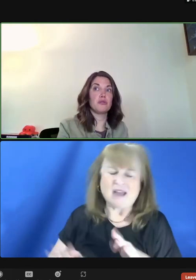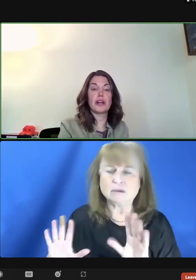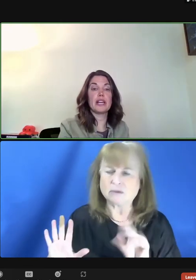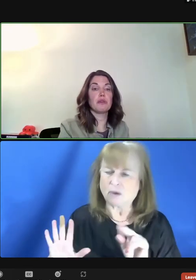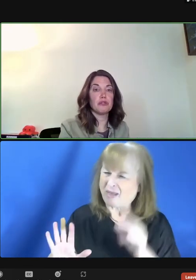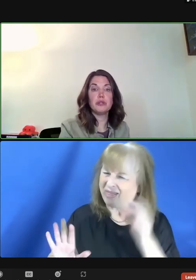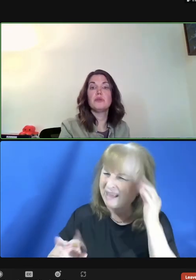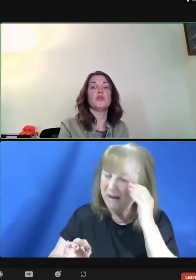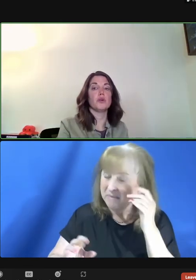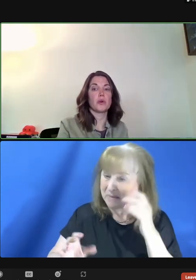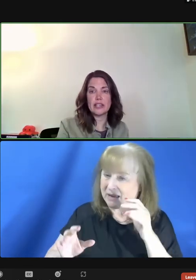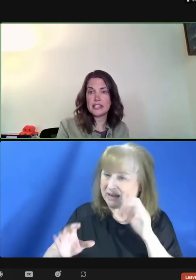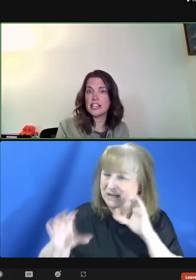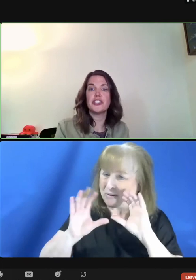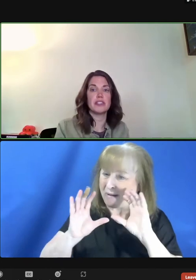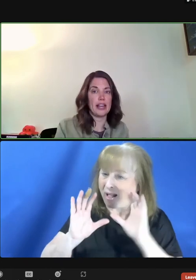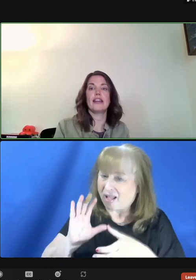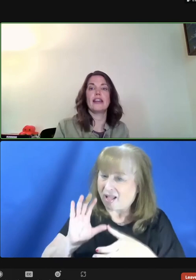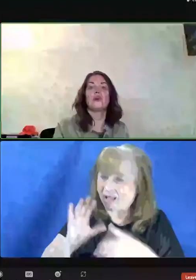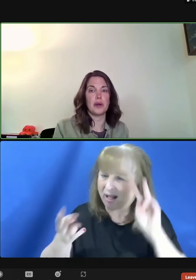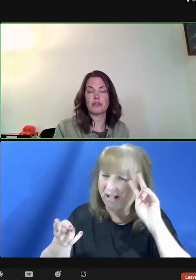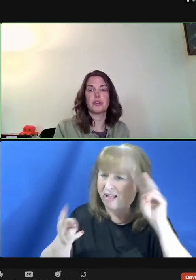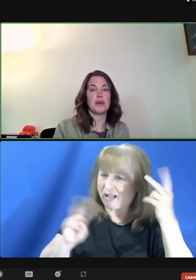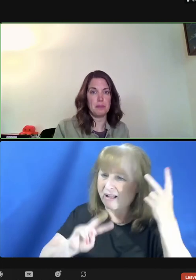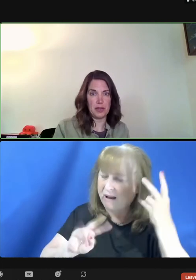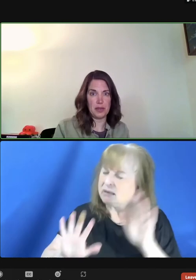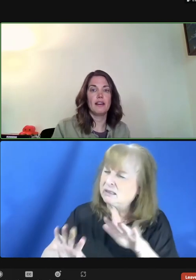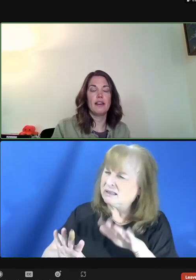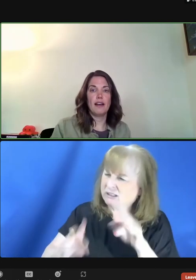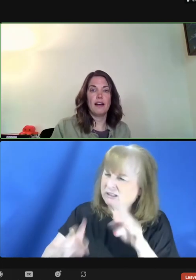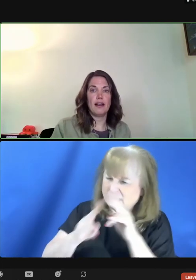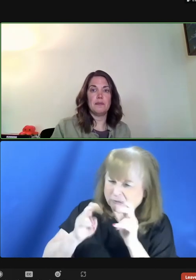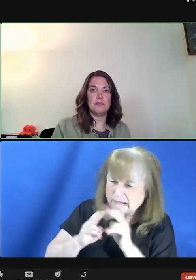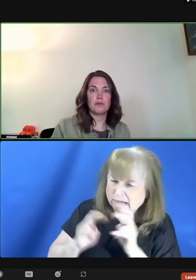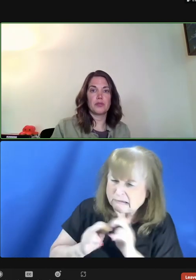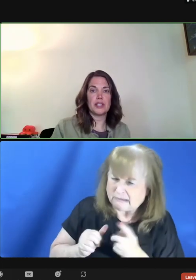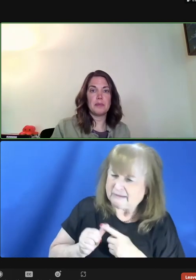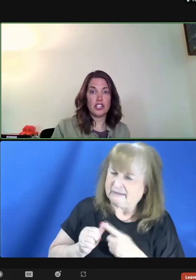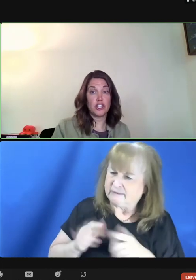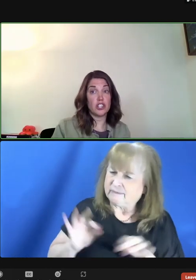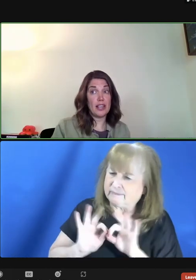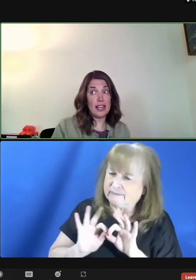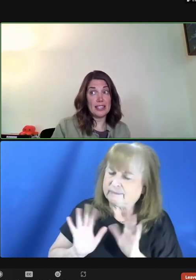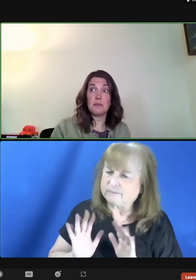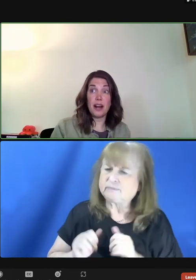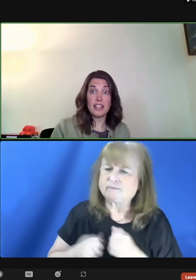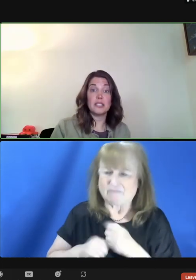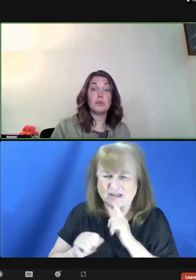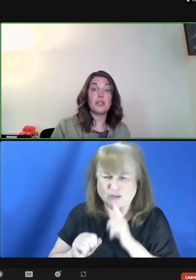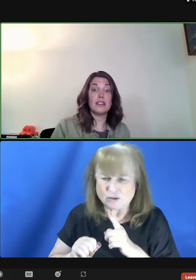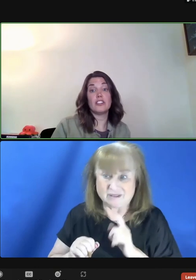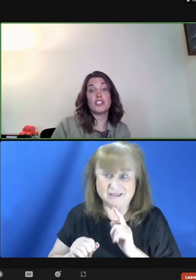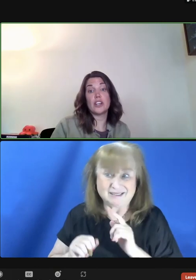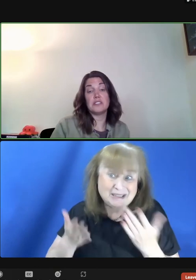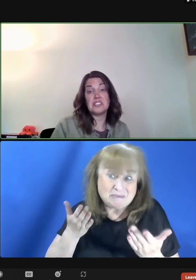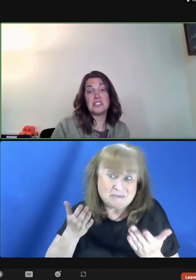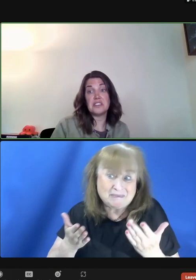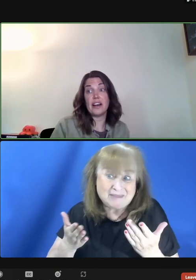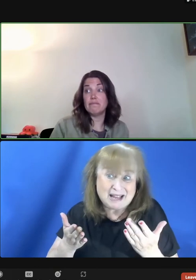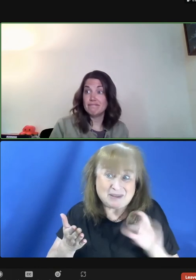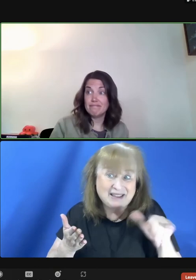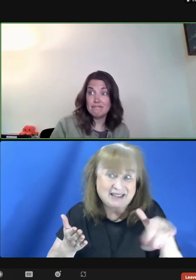being used for a refusal or an attention gaining or whatever it might be. Really making sure, is it possibly that